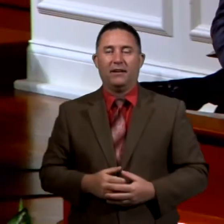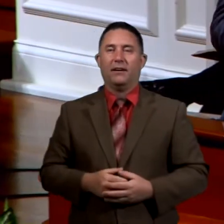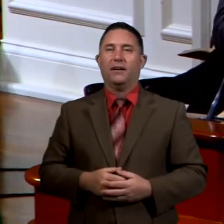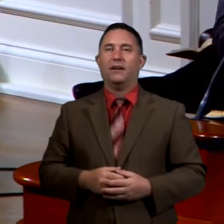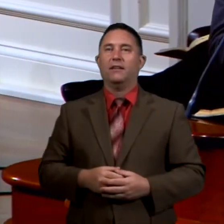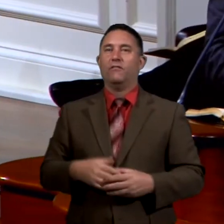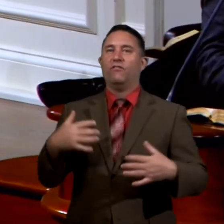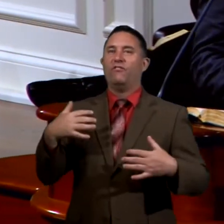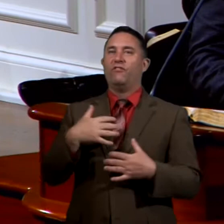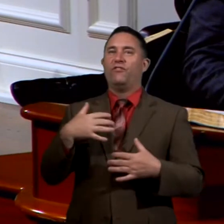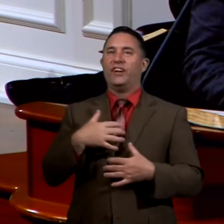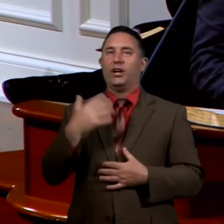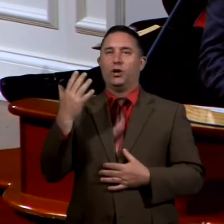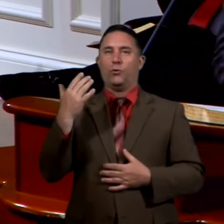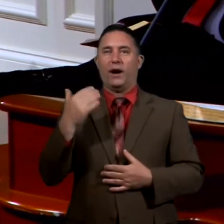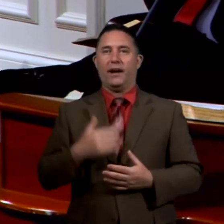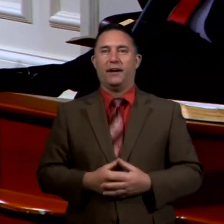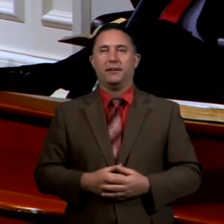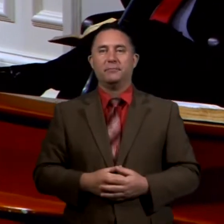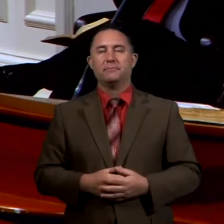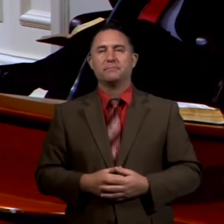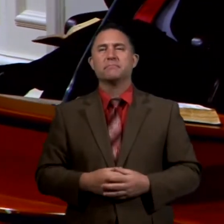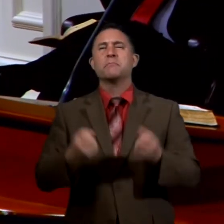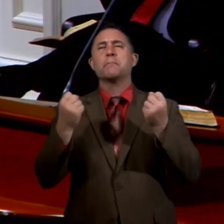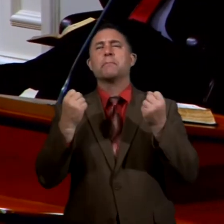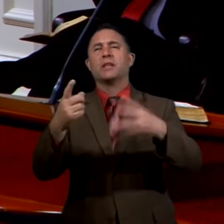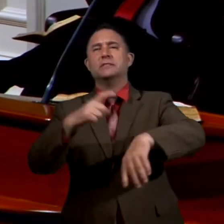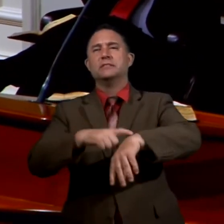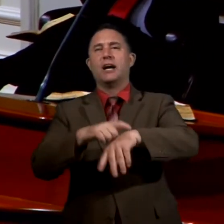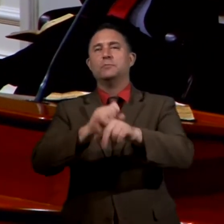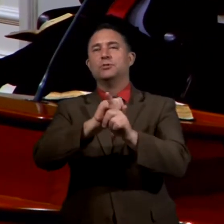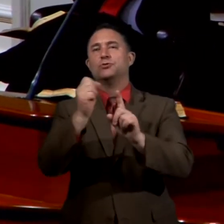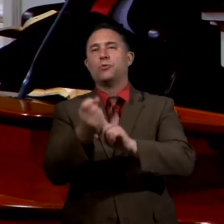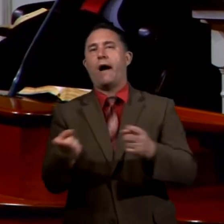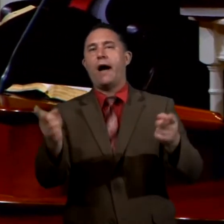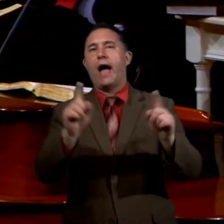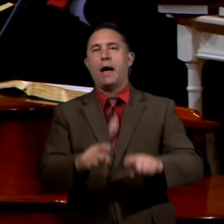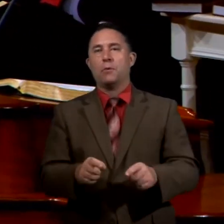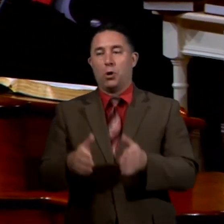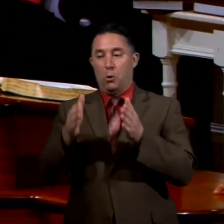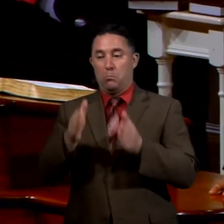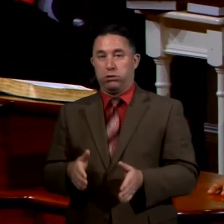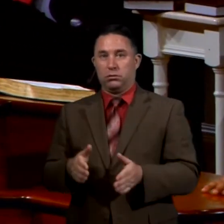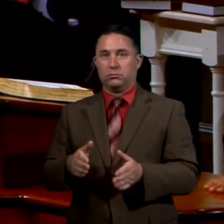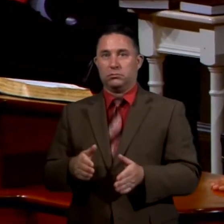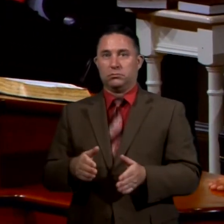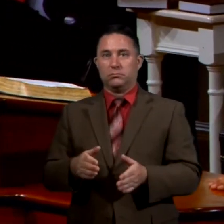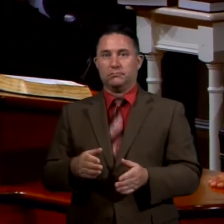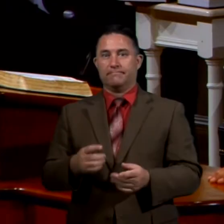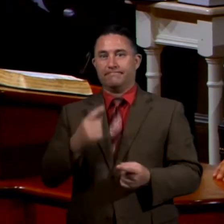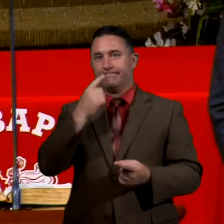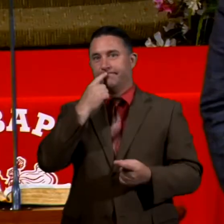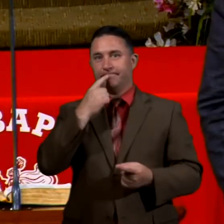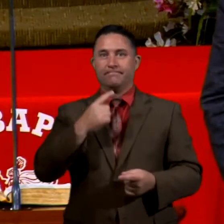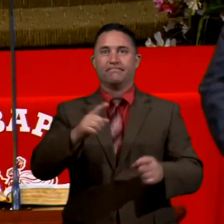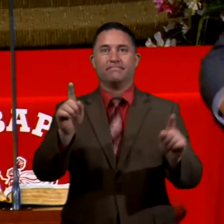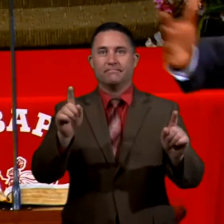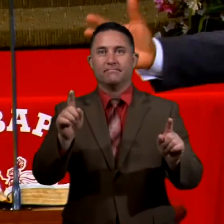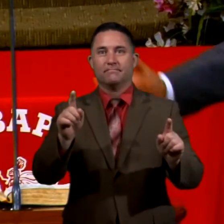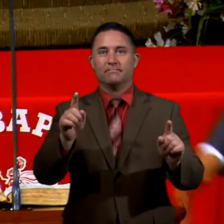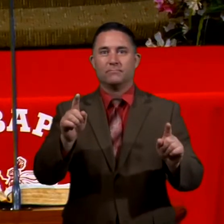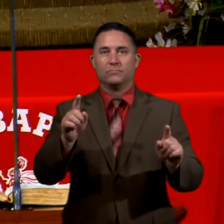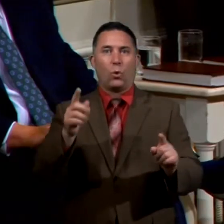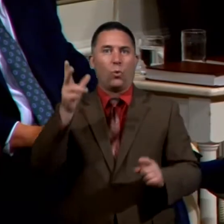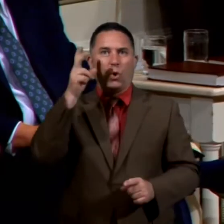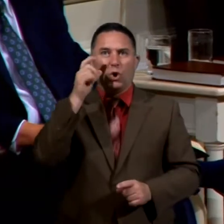because we're gripped with fear. How many times we've been in situations where someone breaks an announcement, or we hear